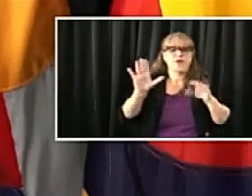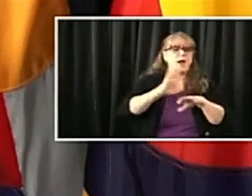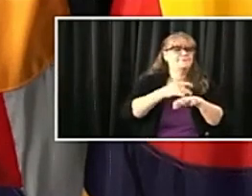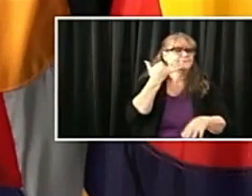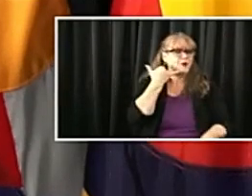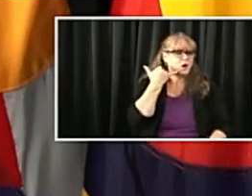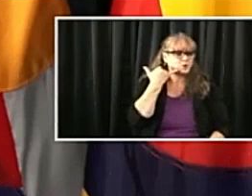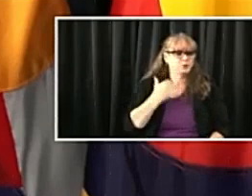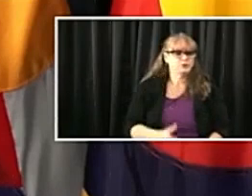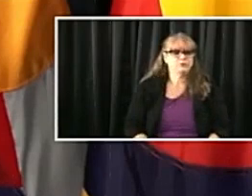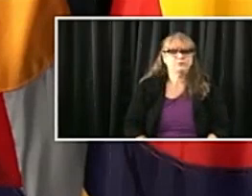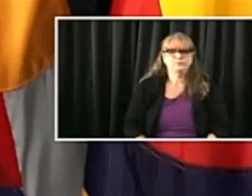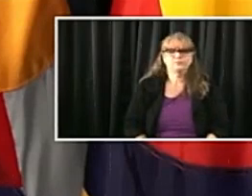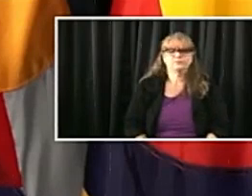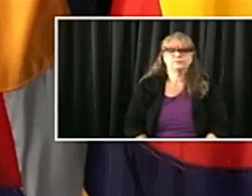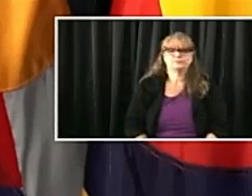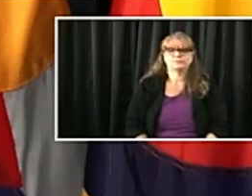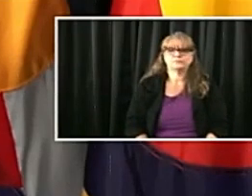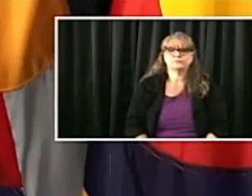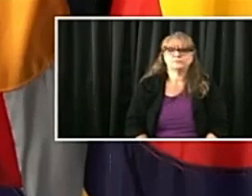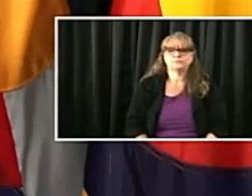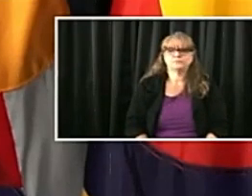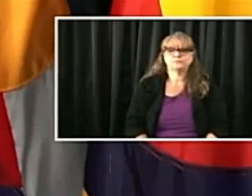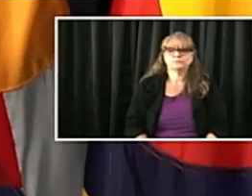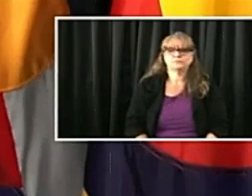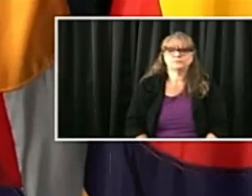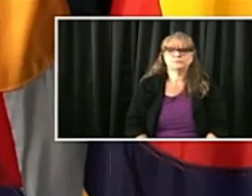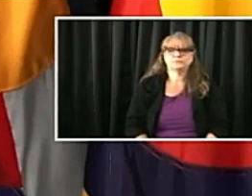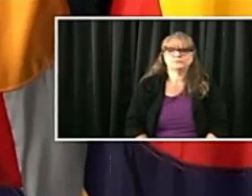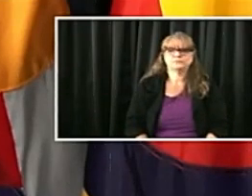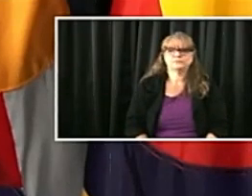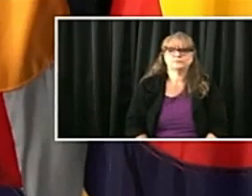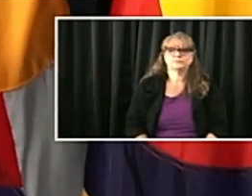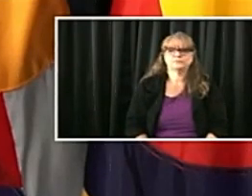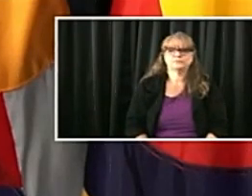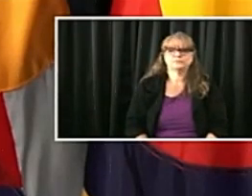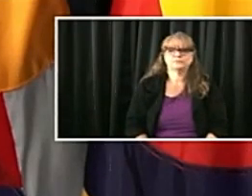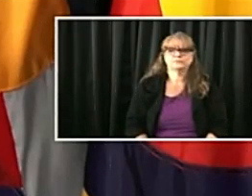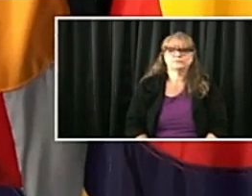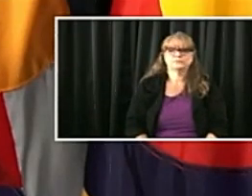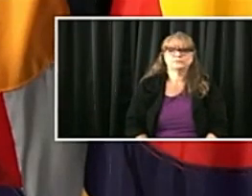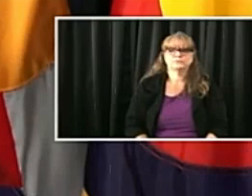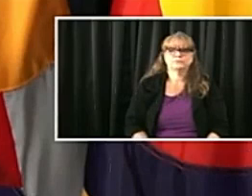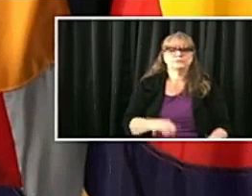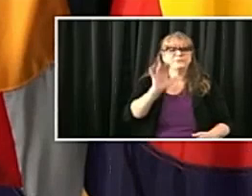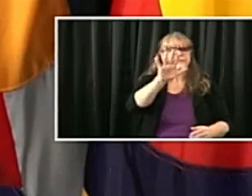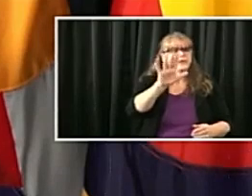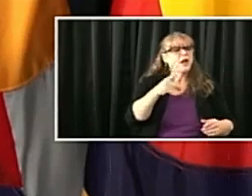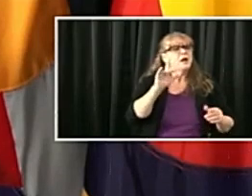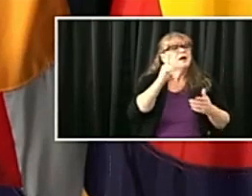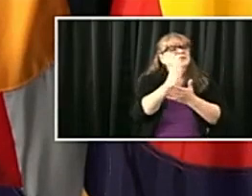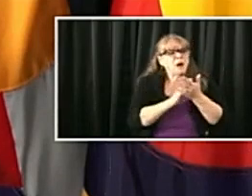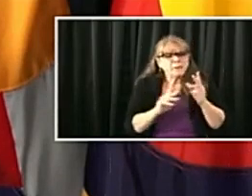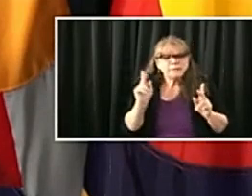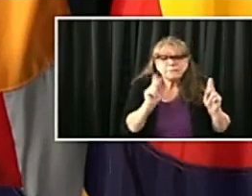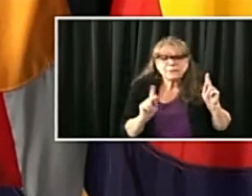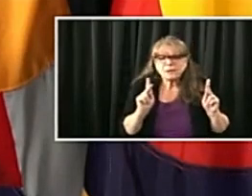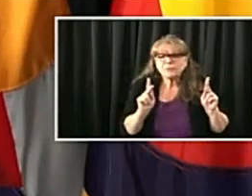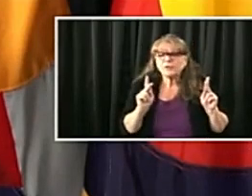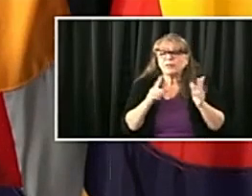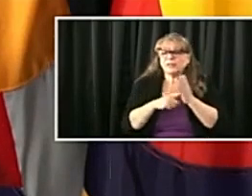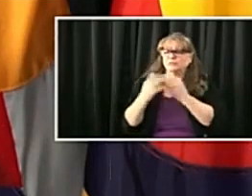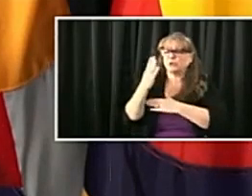Steve Stager from 9 News. We've heard from people this morning saying that they are having trouble after making appointments, that they've been